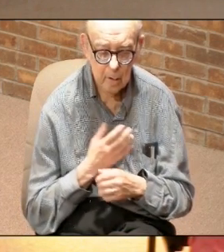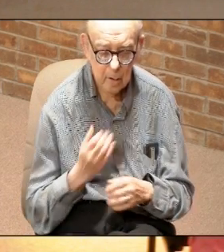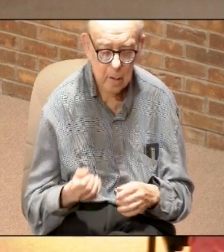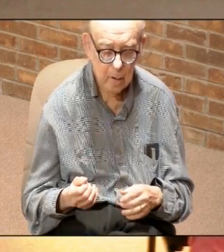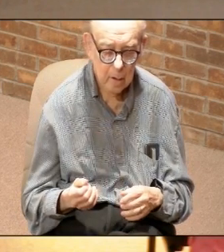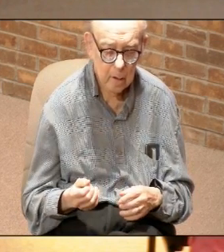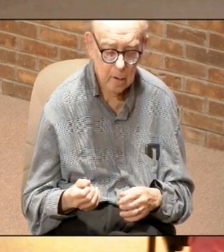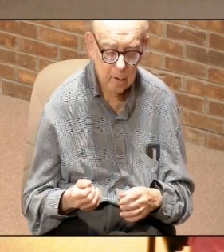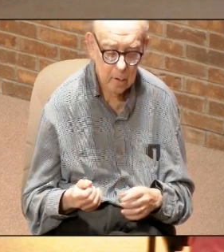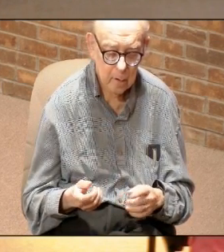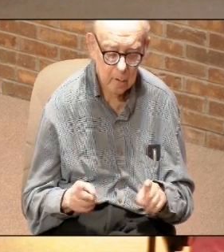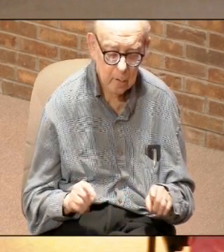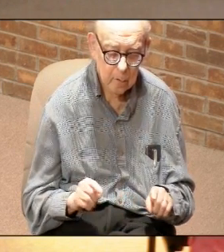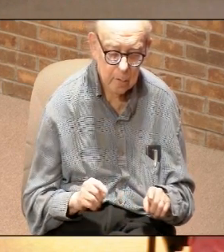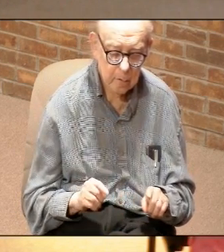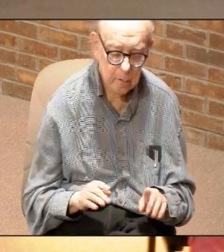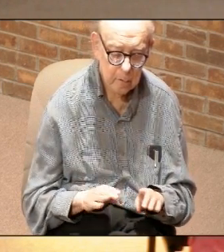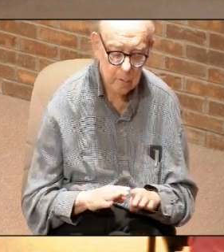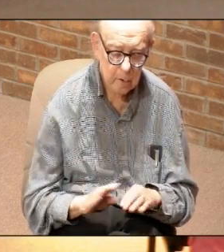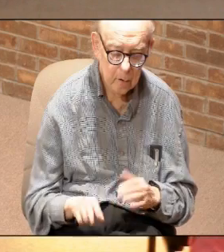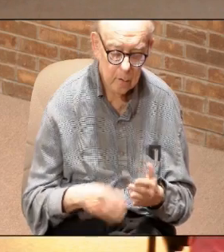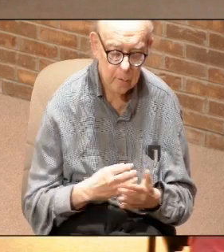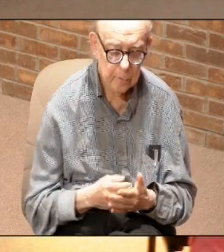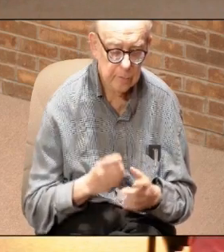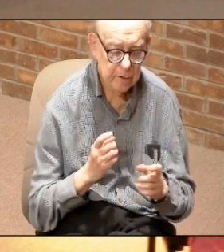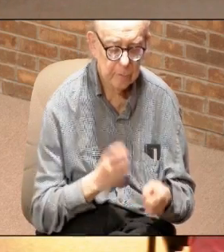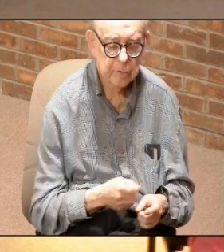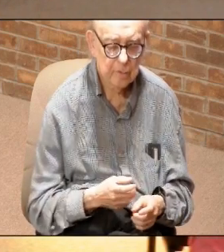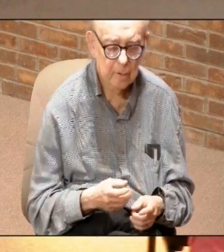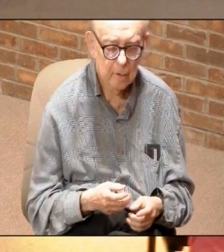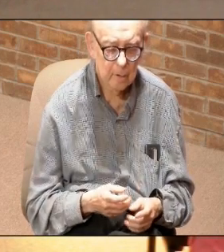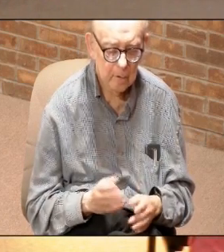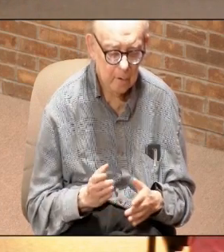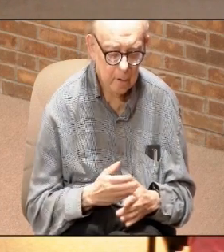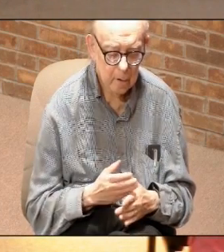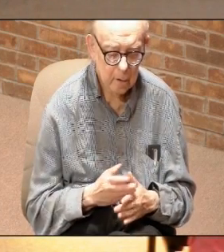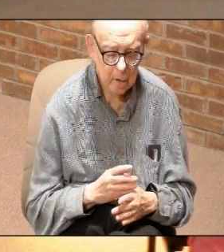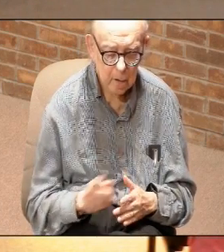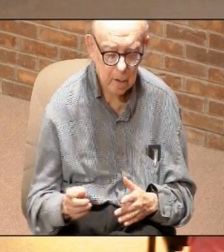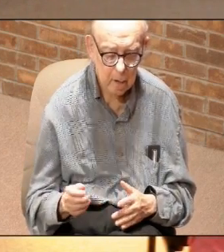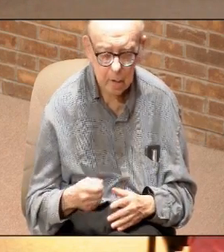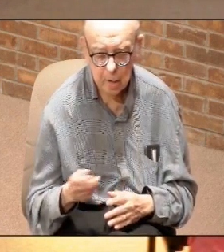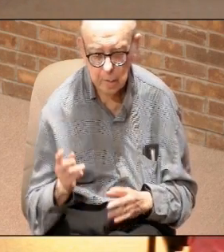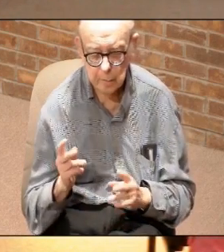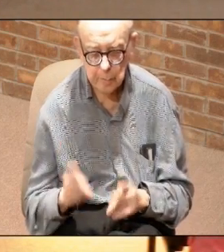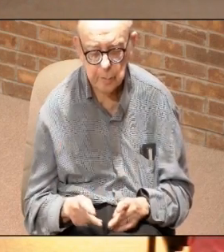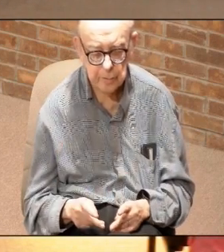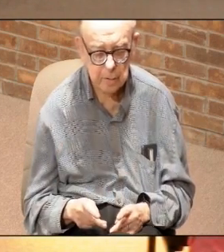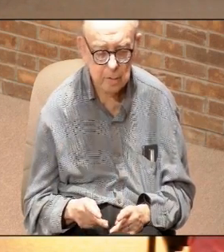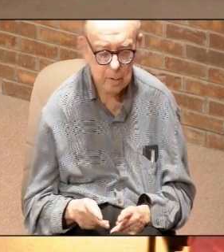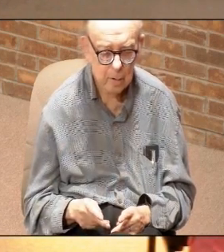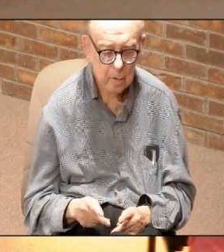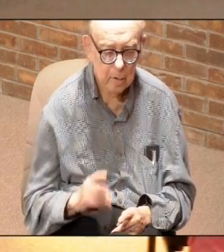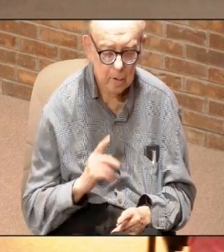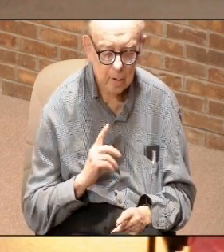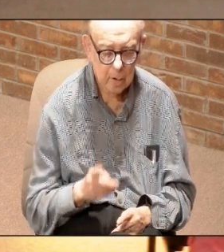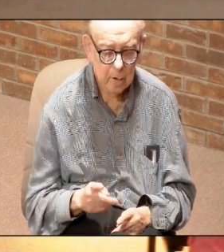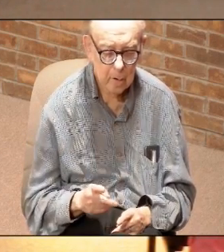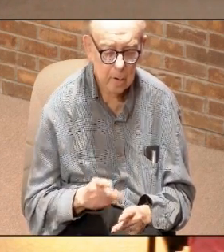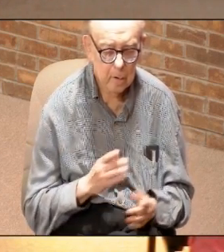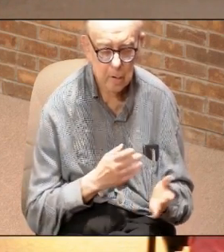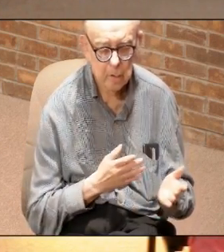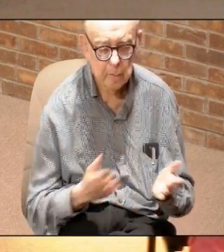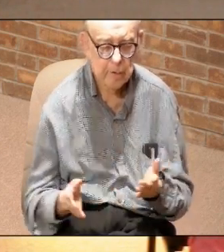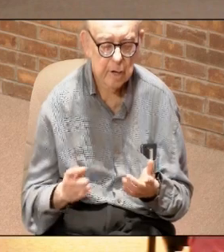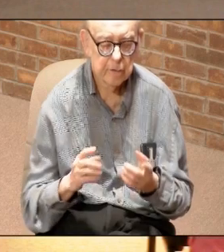Because when you open all of those four presents up and share them with everybody else, it's going to bring